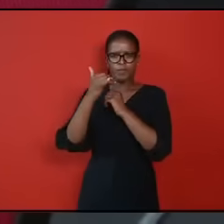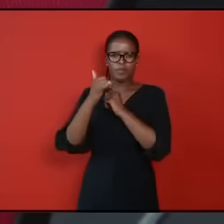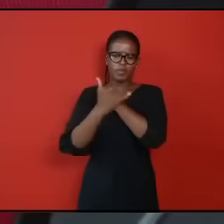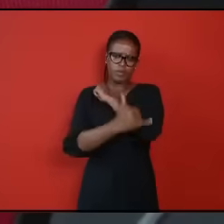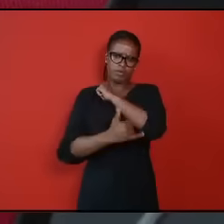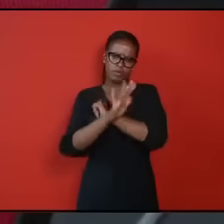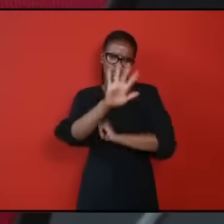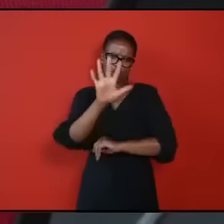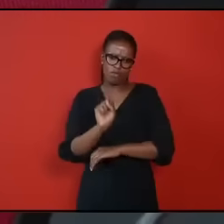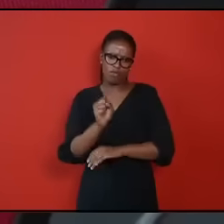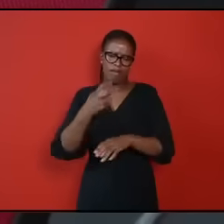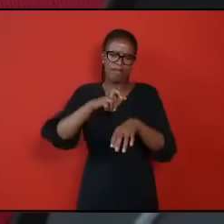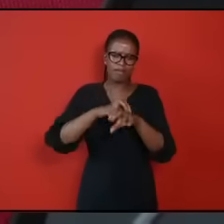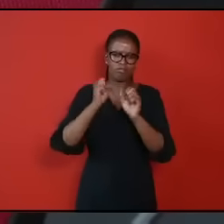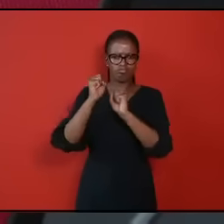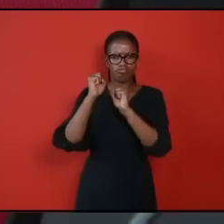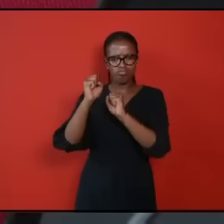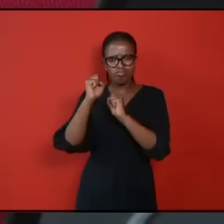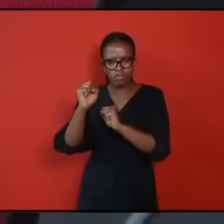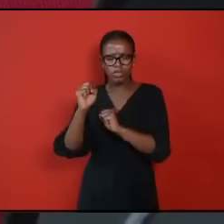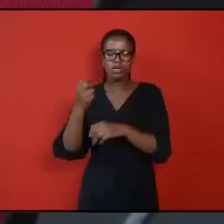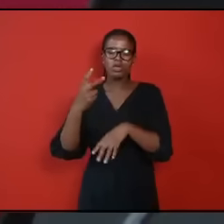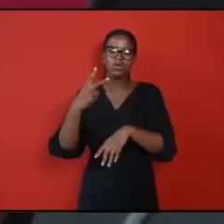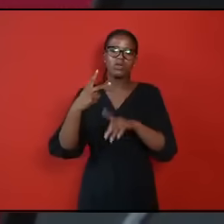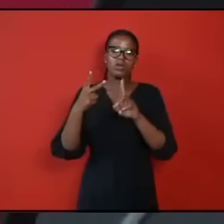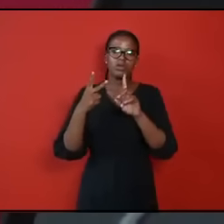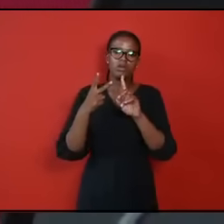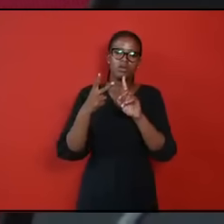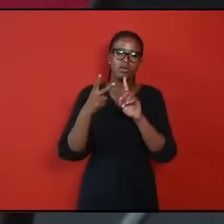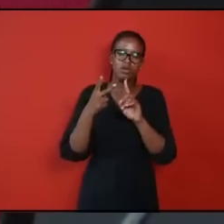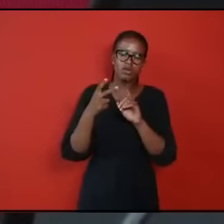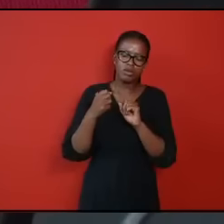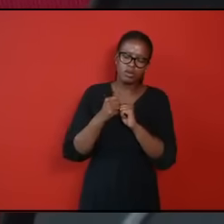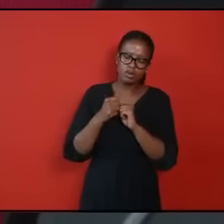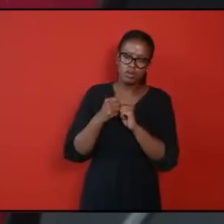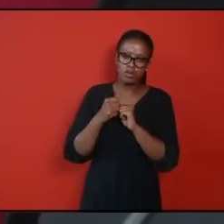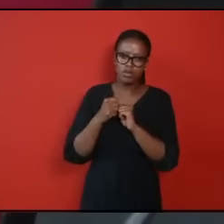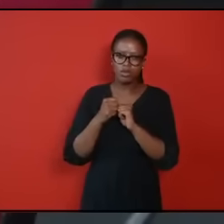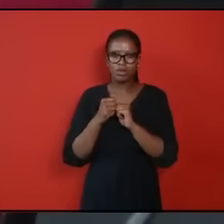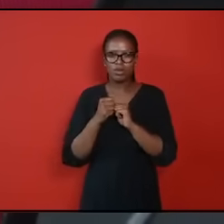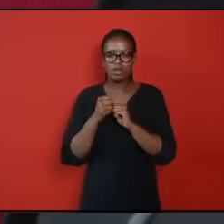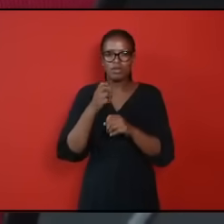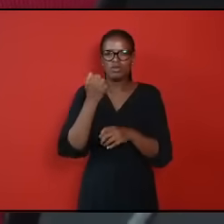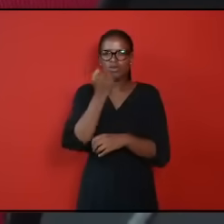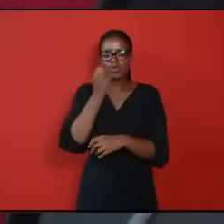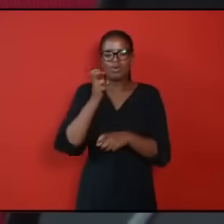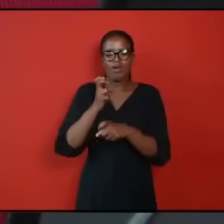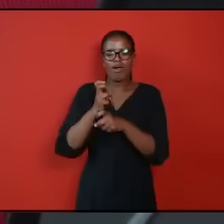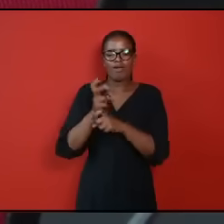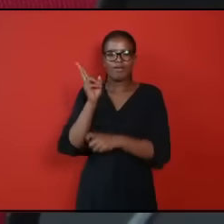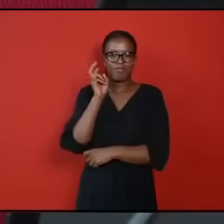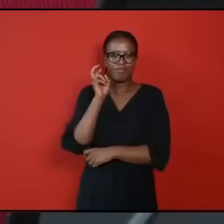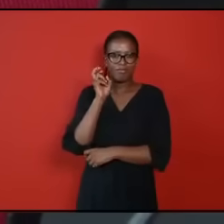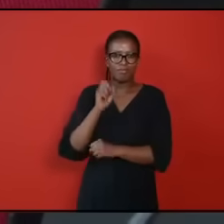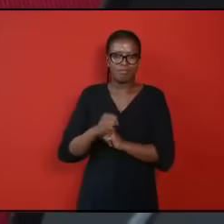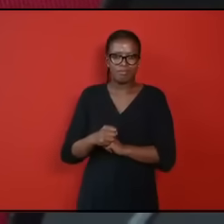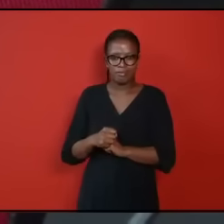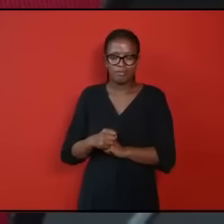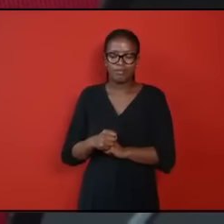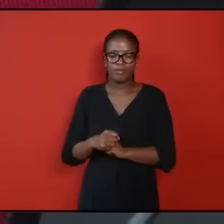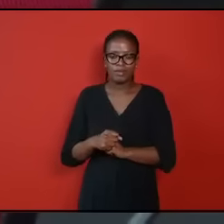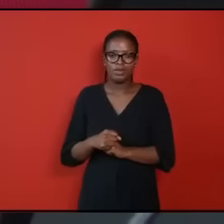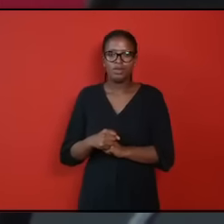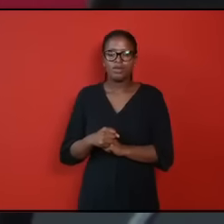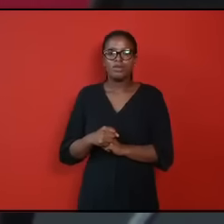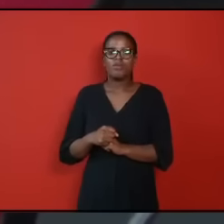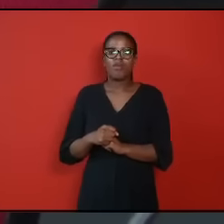World Cup. I mean, South Africa is, Bafana in particular, is not qualified for more than 24 years. I mean,